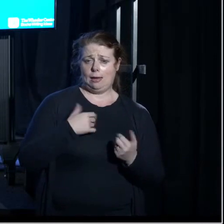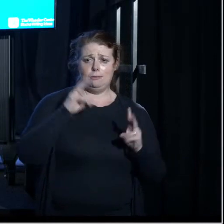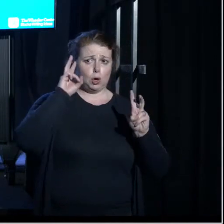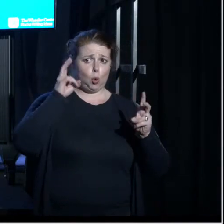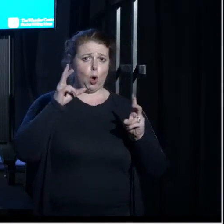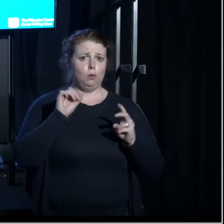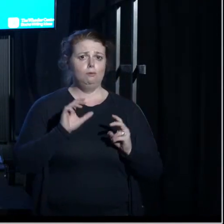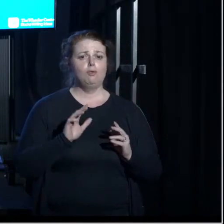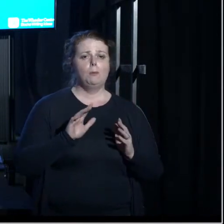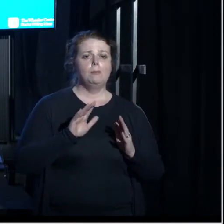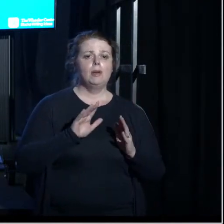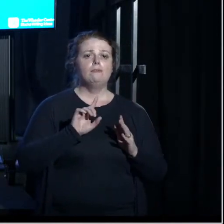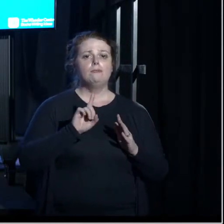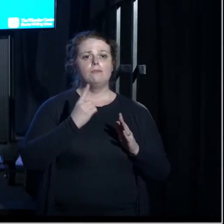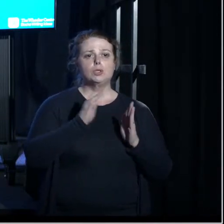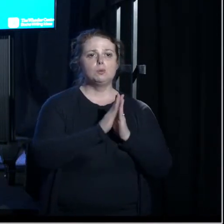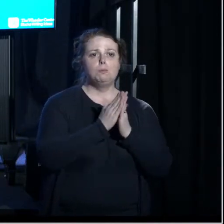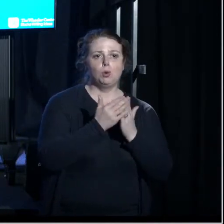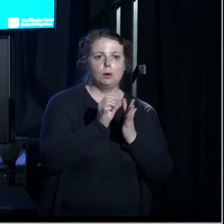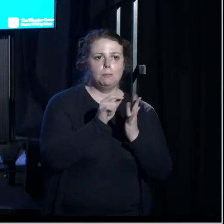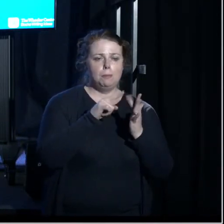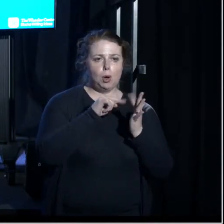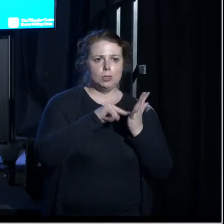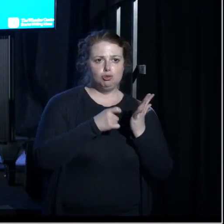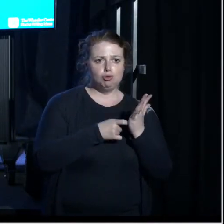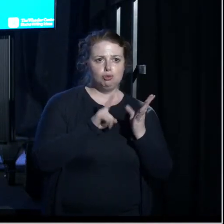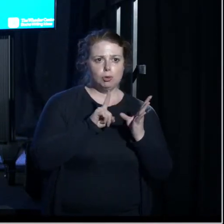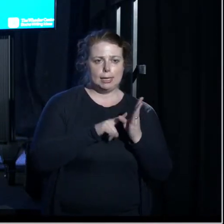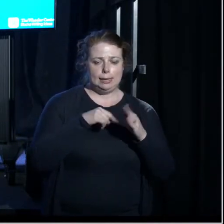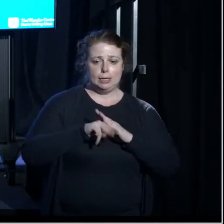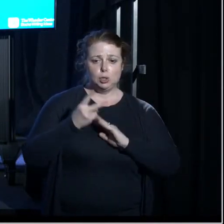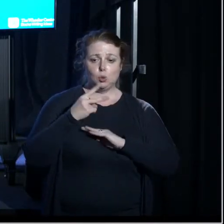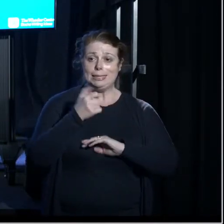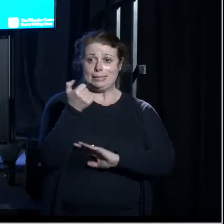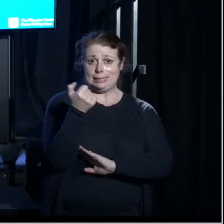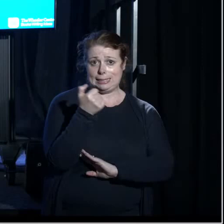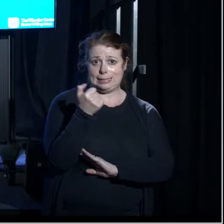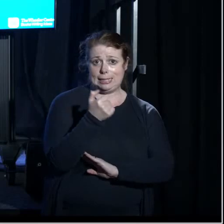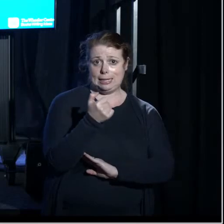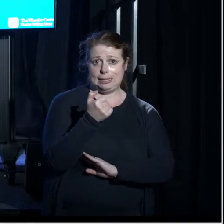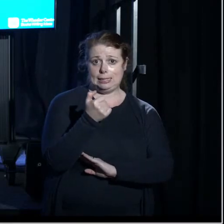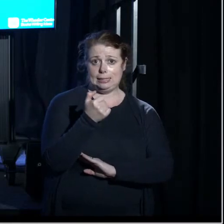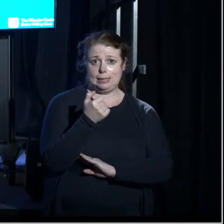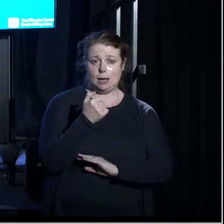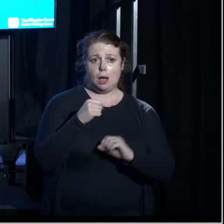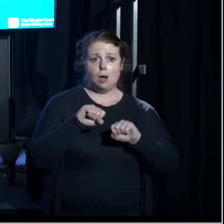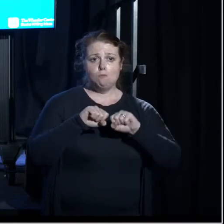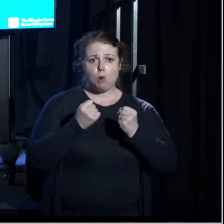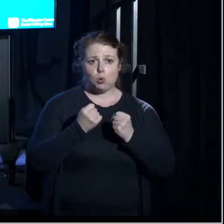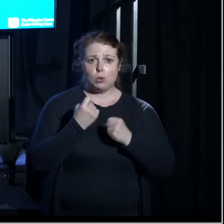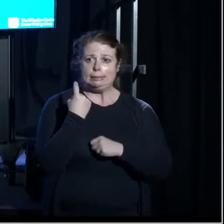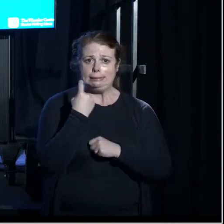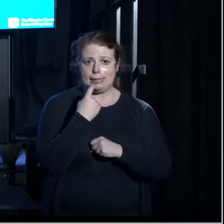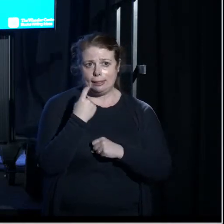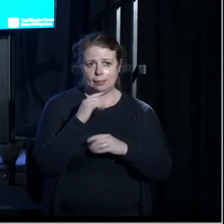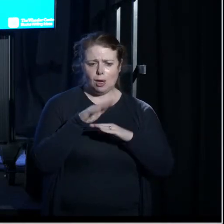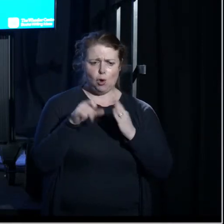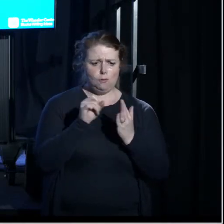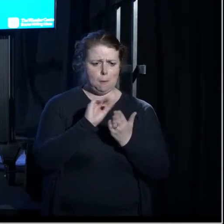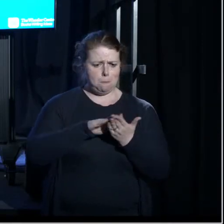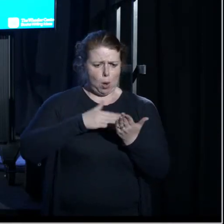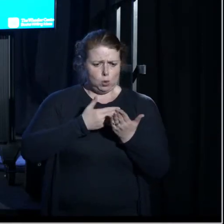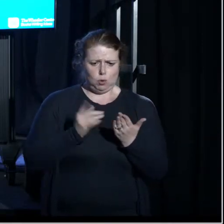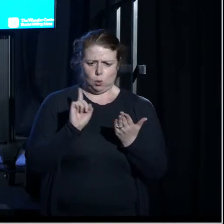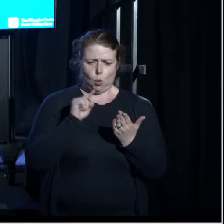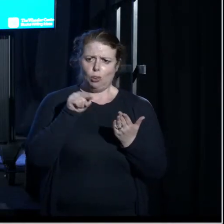book of poetry, which was published with Cordite in 2016, Broken Teeth, which is just about what poetry is and can do,